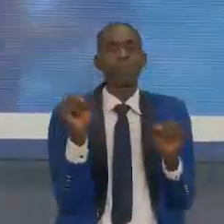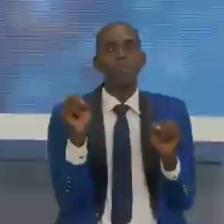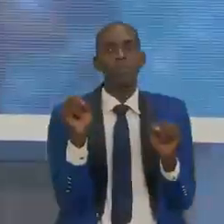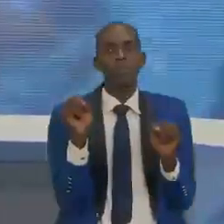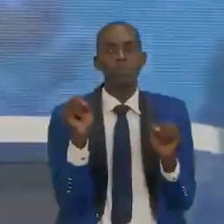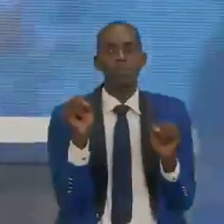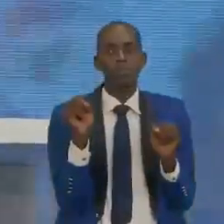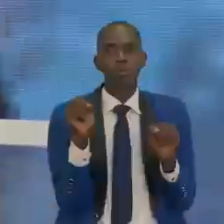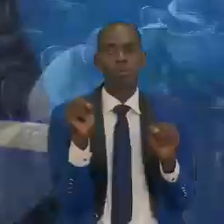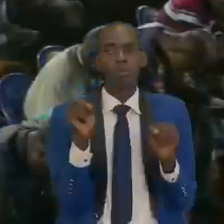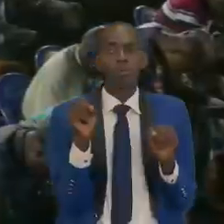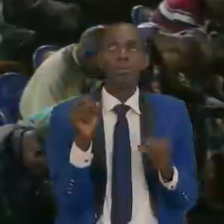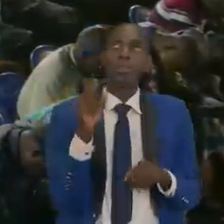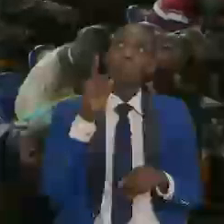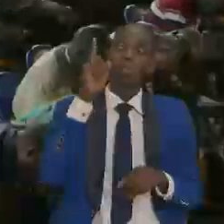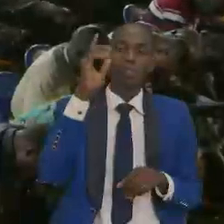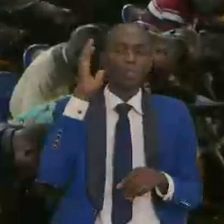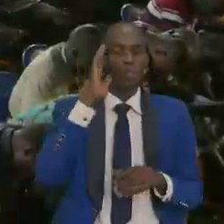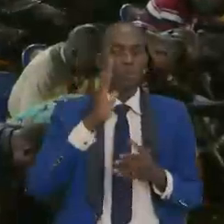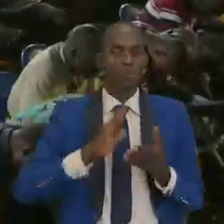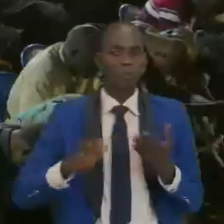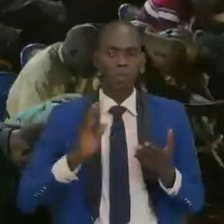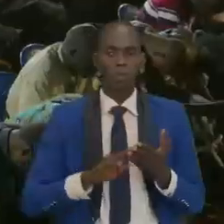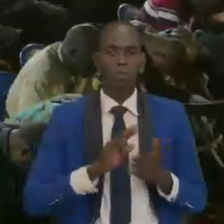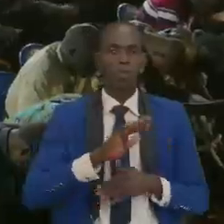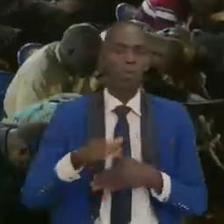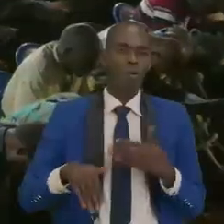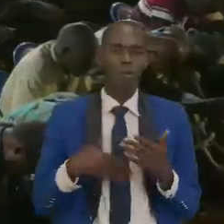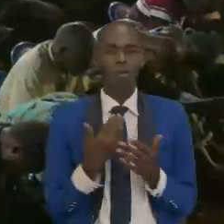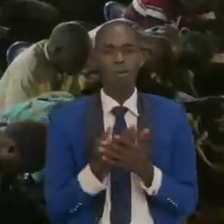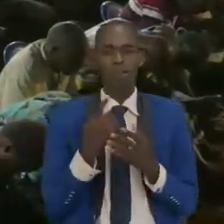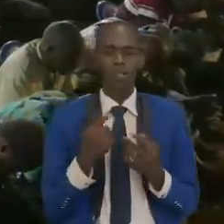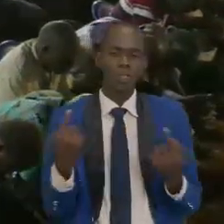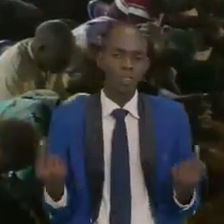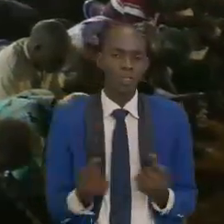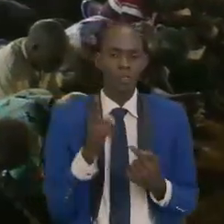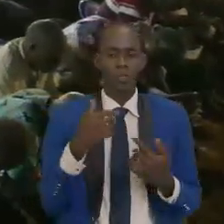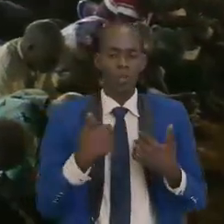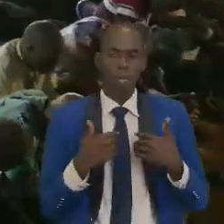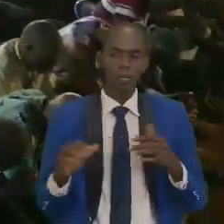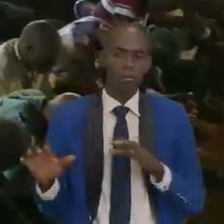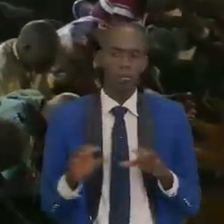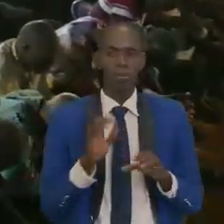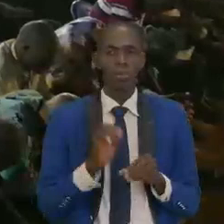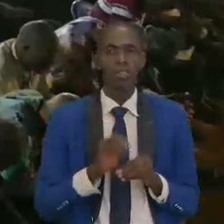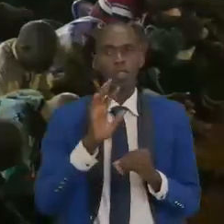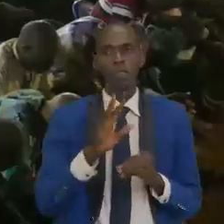It will forgive all the sins you have committed in your life.